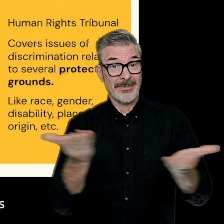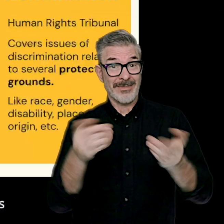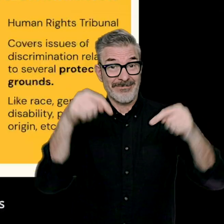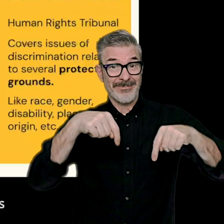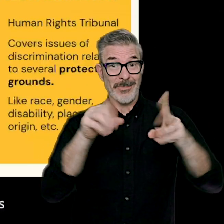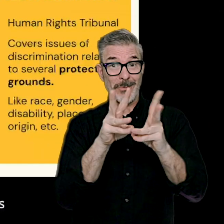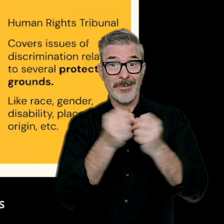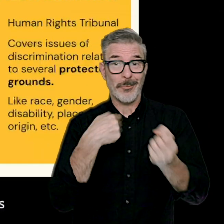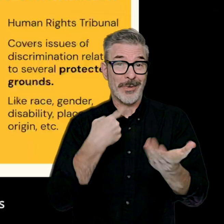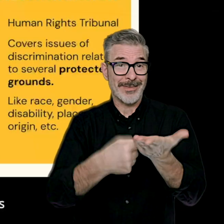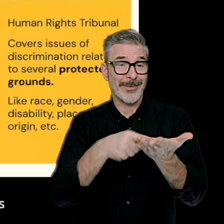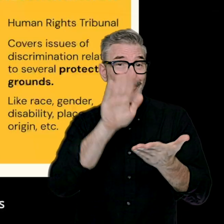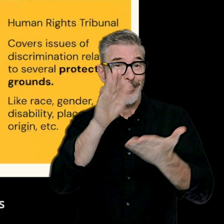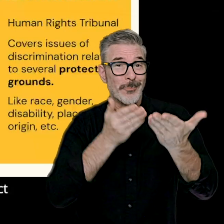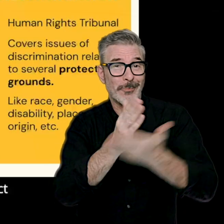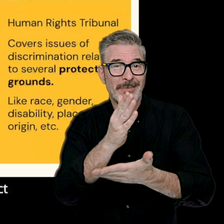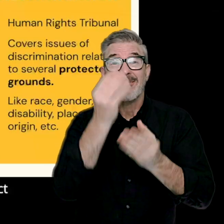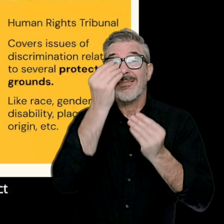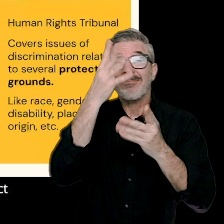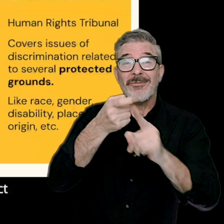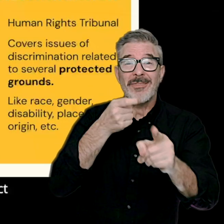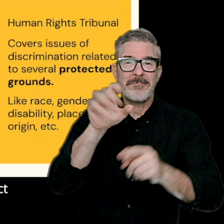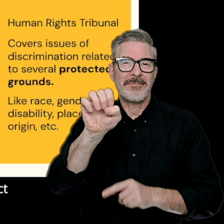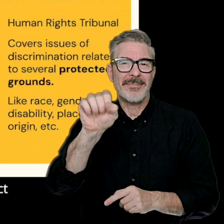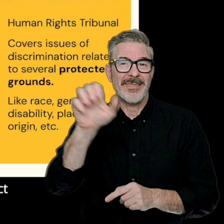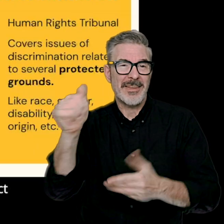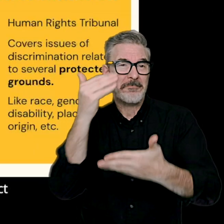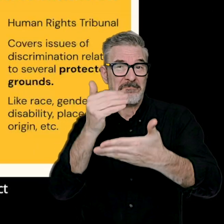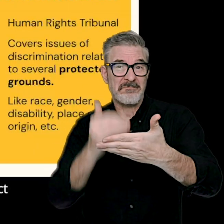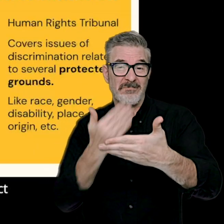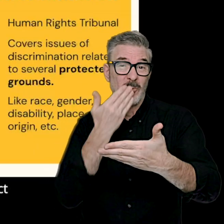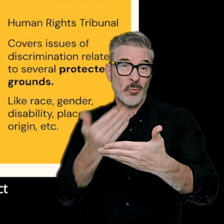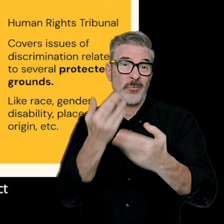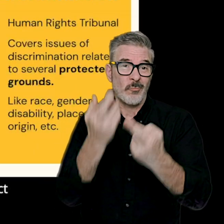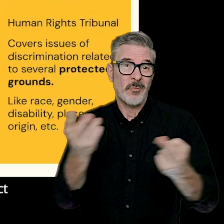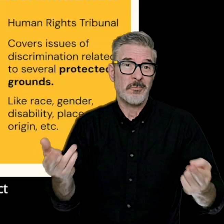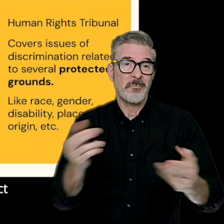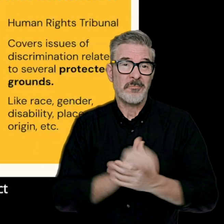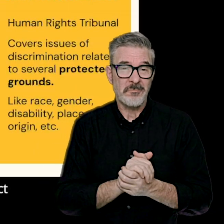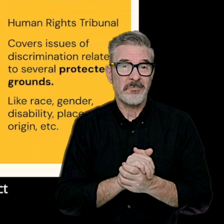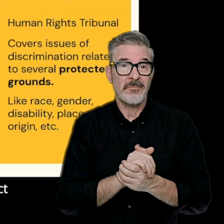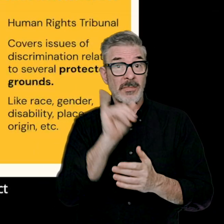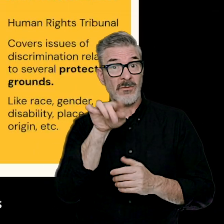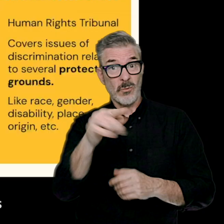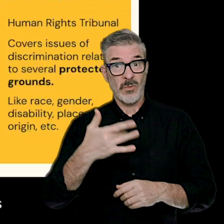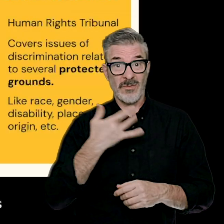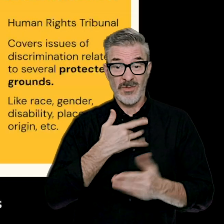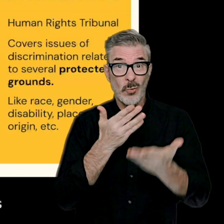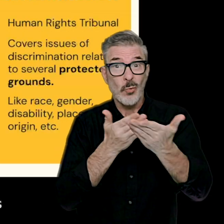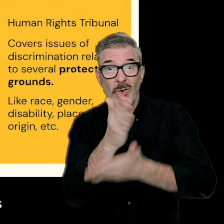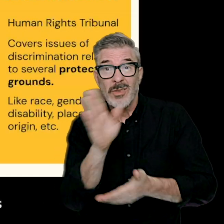Today, we have discussed your rights under the Employment Standards Act and the resource available to you if